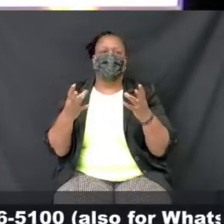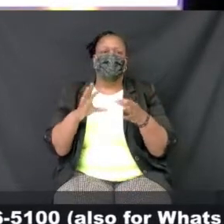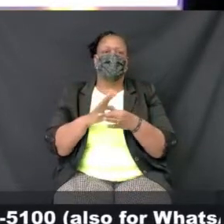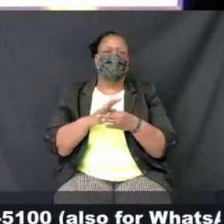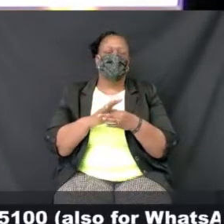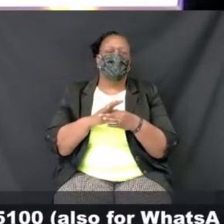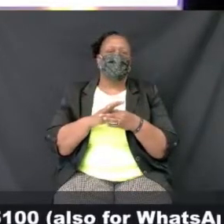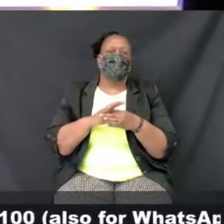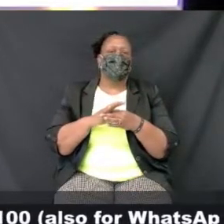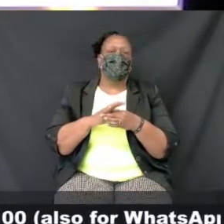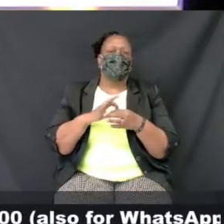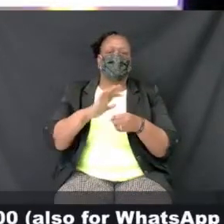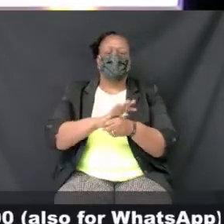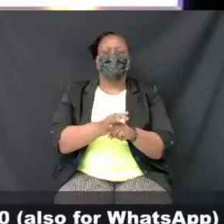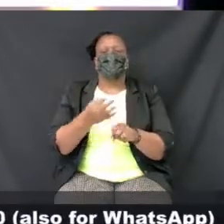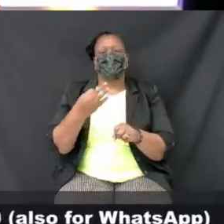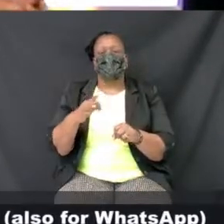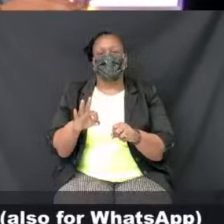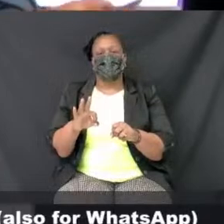cases?